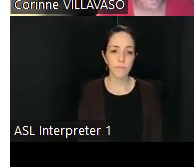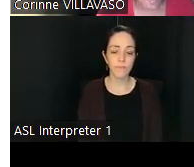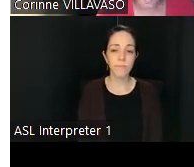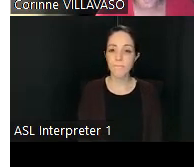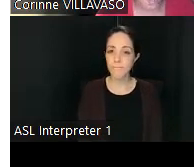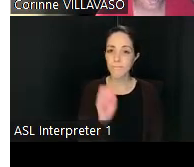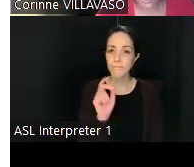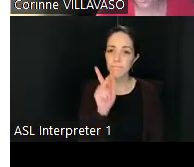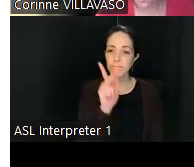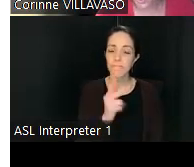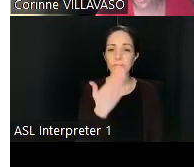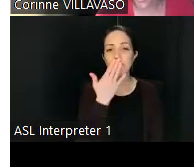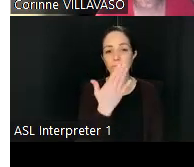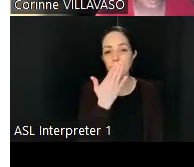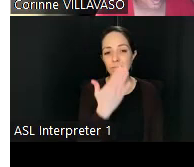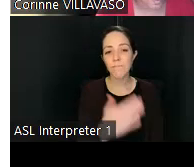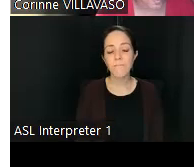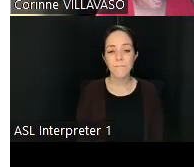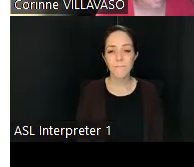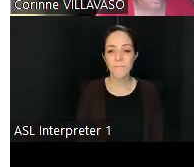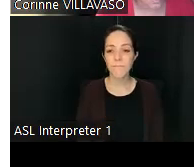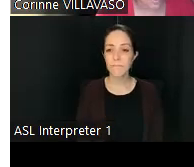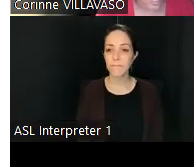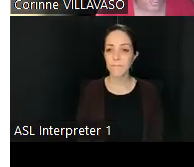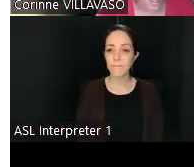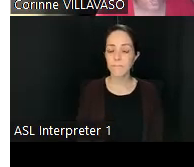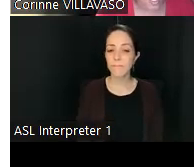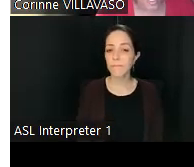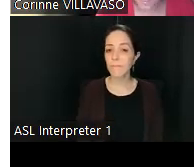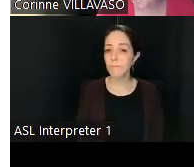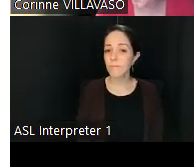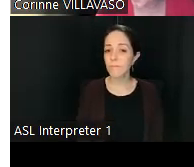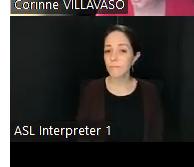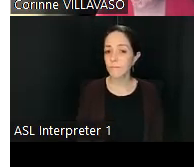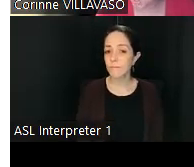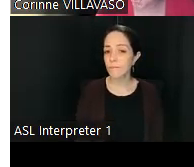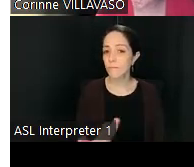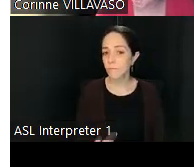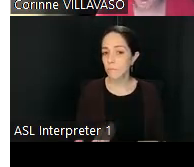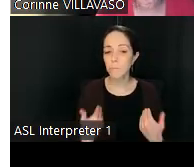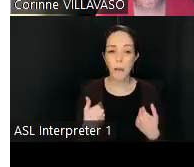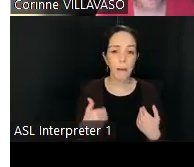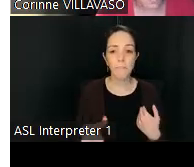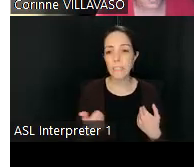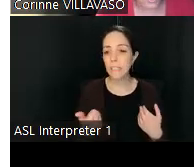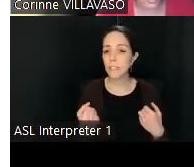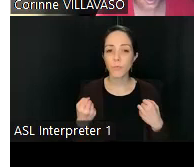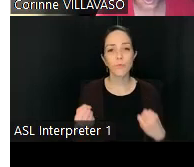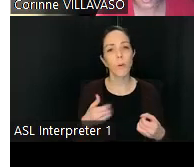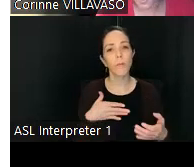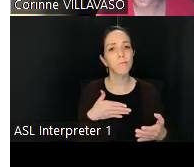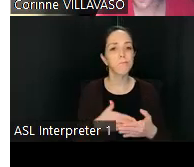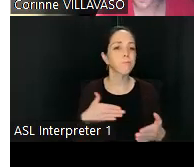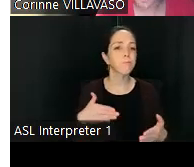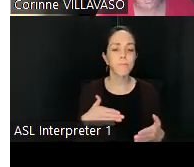Okay, thank you, Co-Chair Obi. Do we have any strong opposition